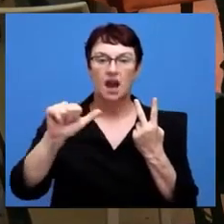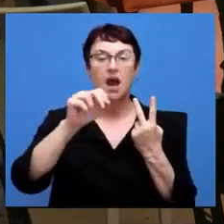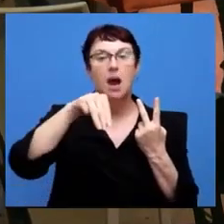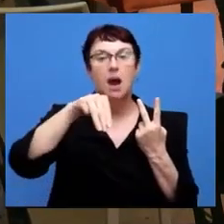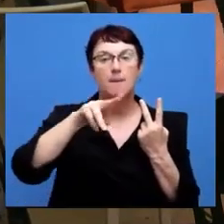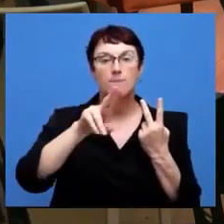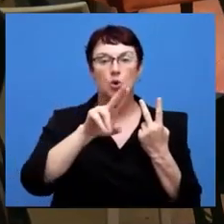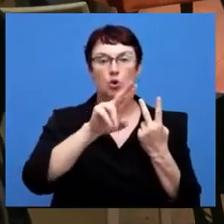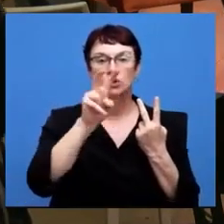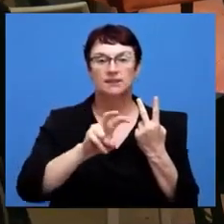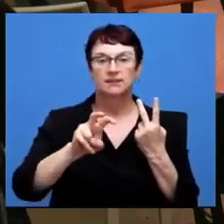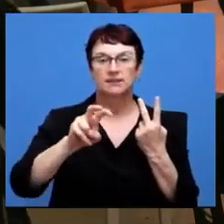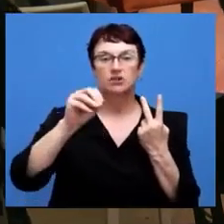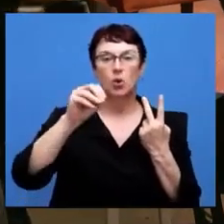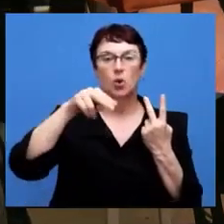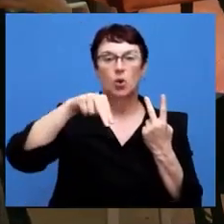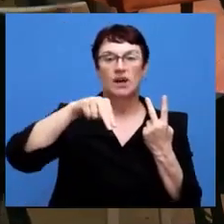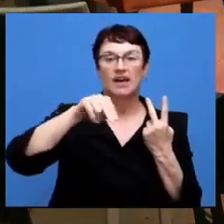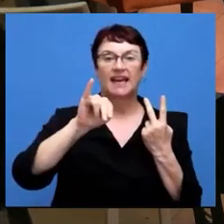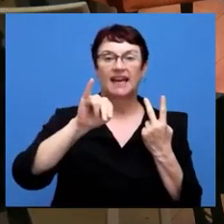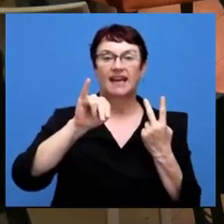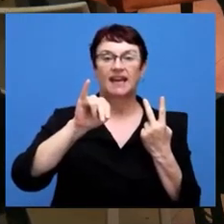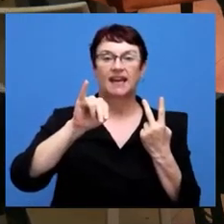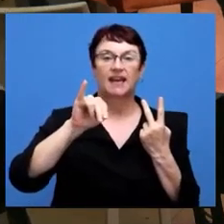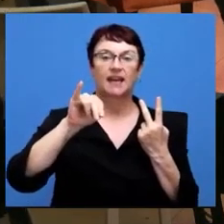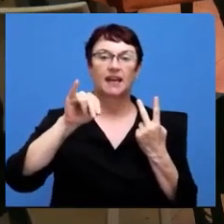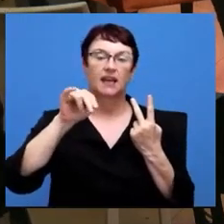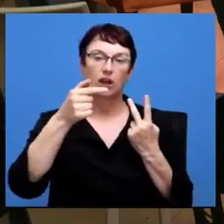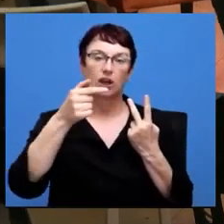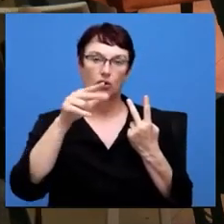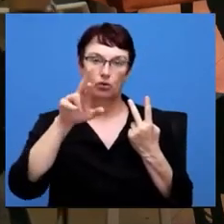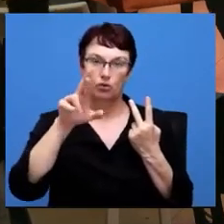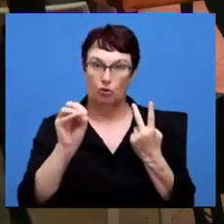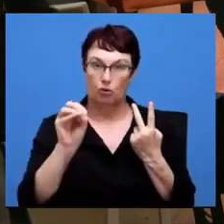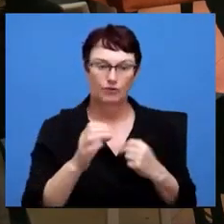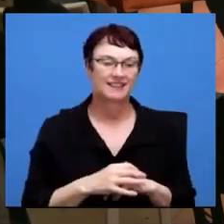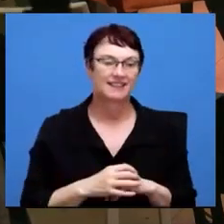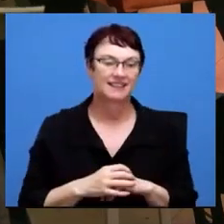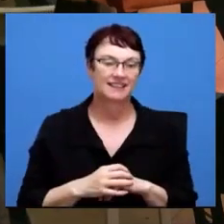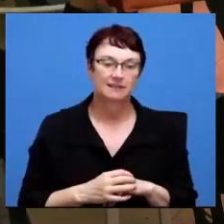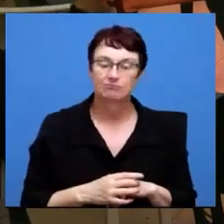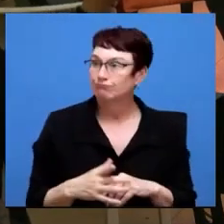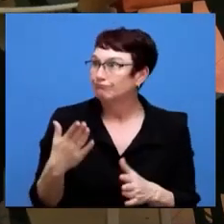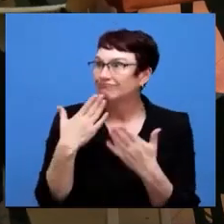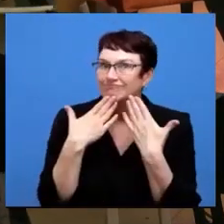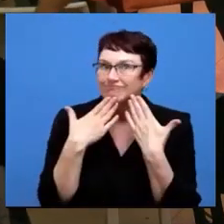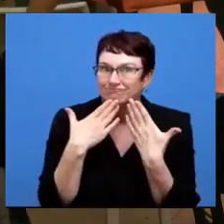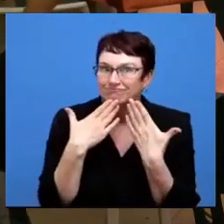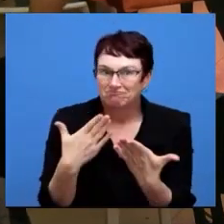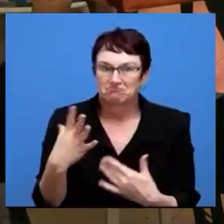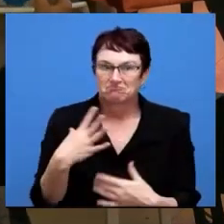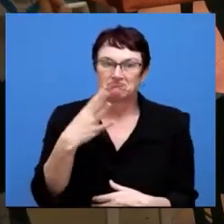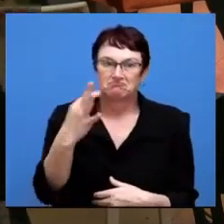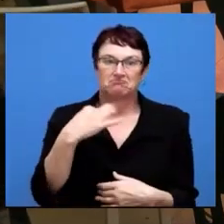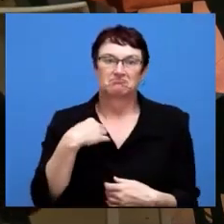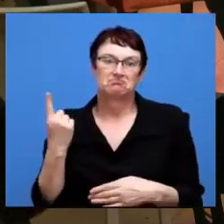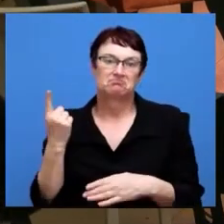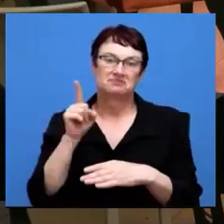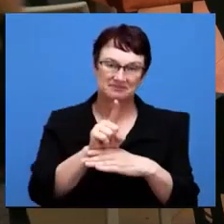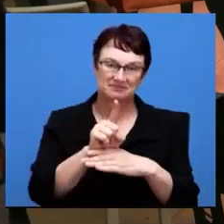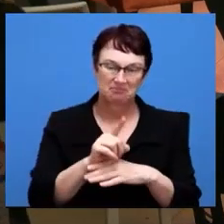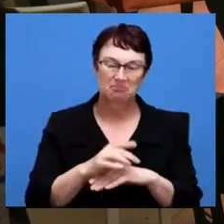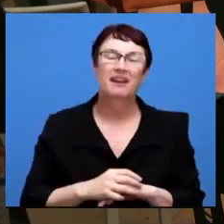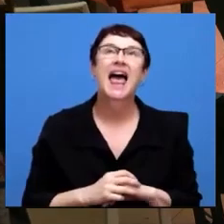So hi everybody, thank you so much for having us and this invitation. So I will